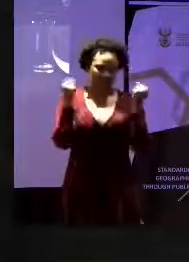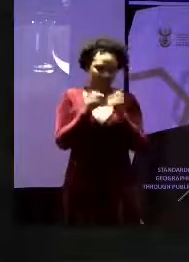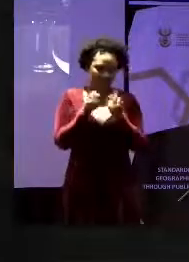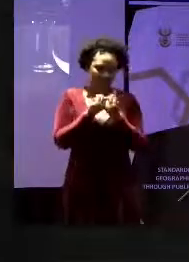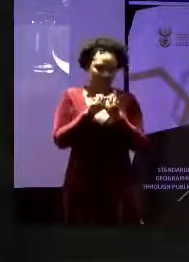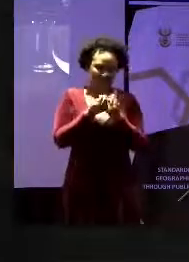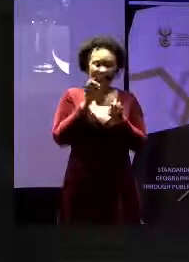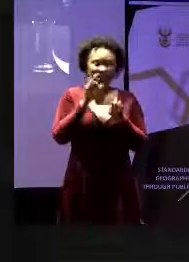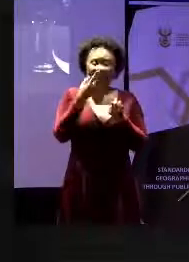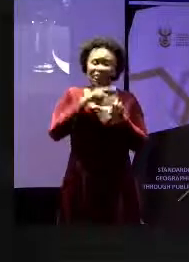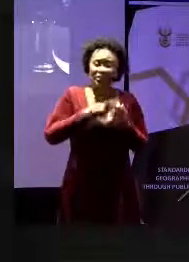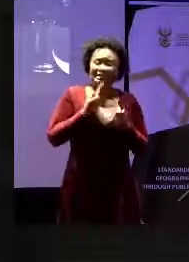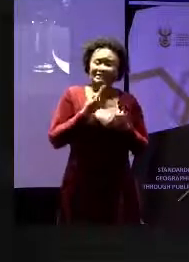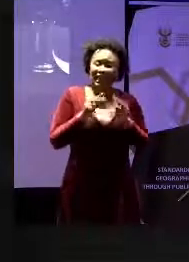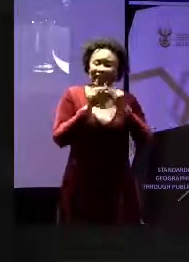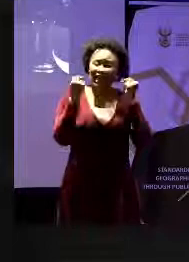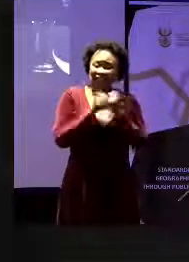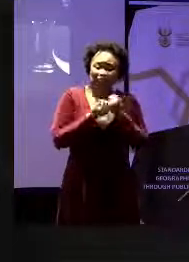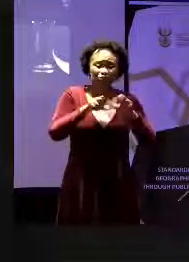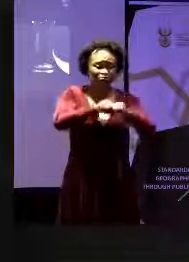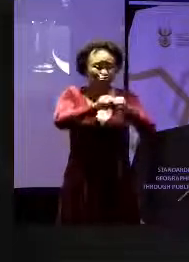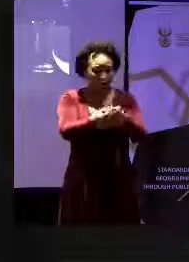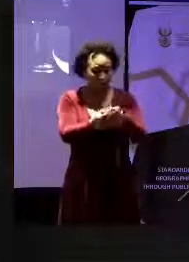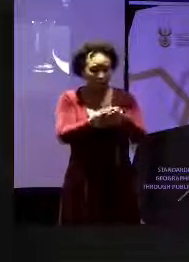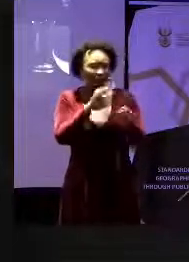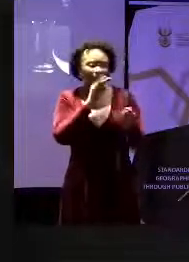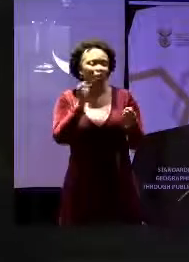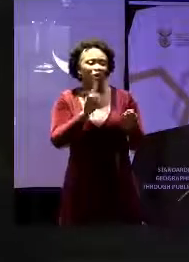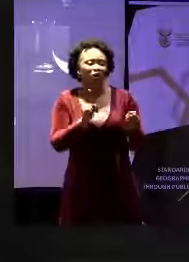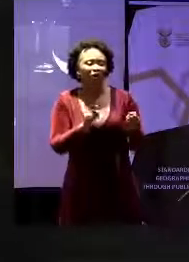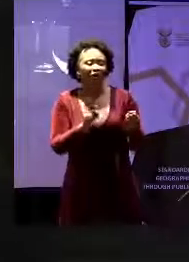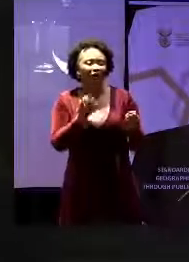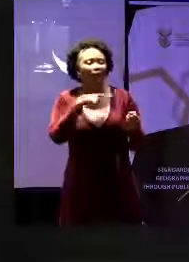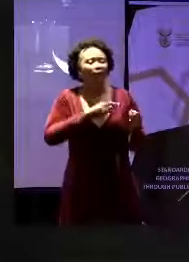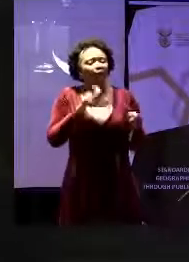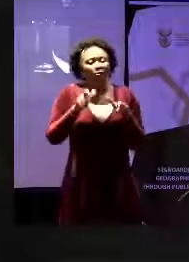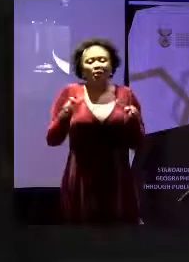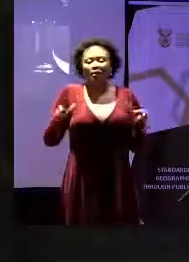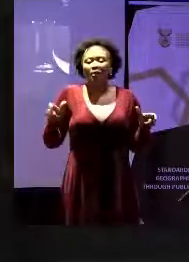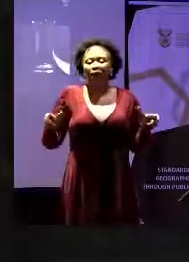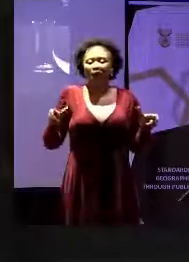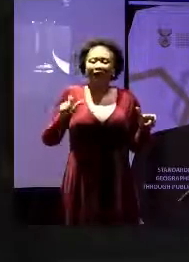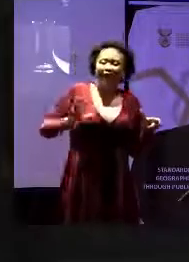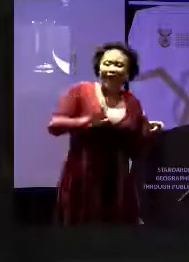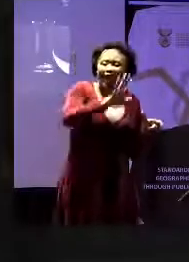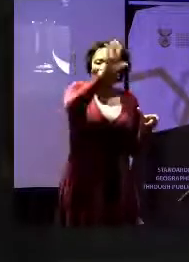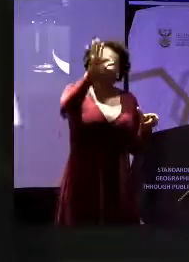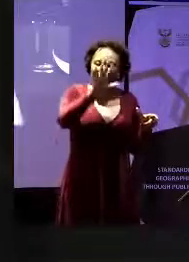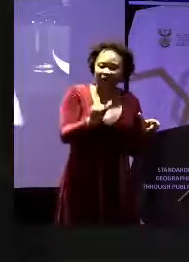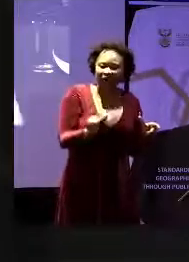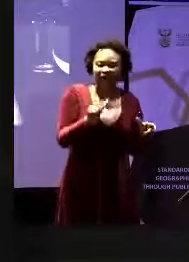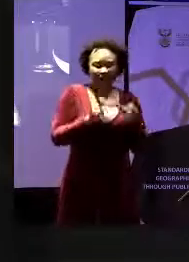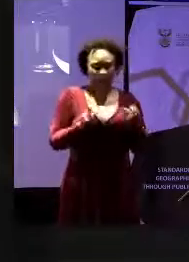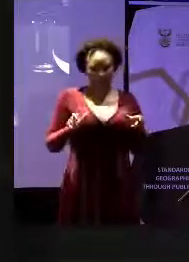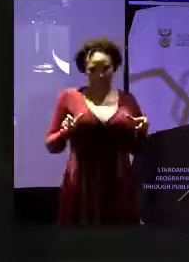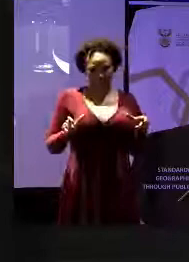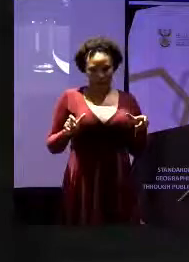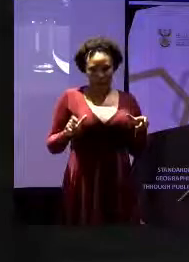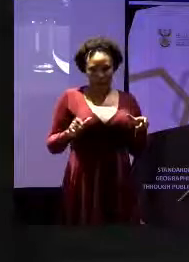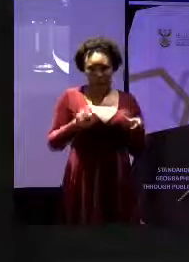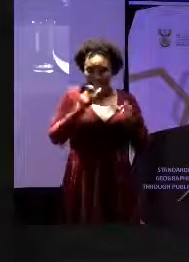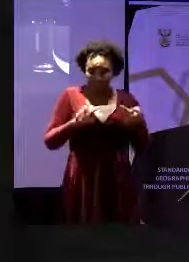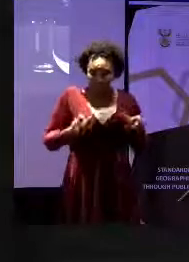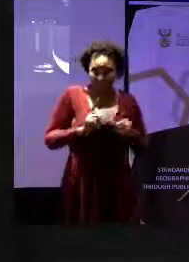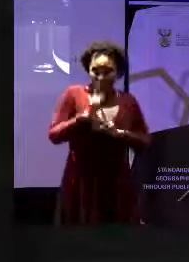we talk about a broken nation, I'm talking about all our people, our African people, our people of